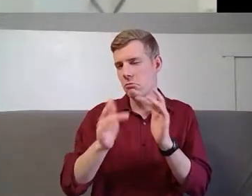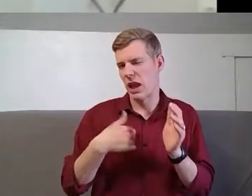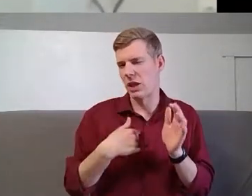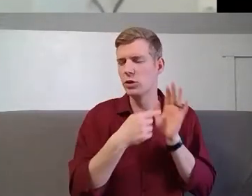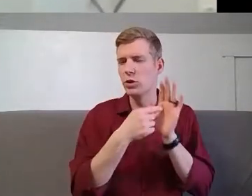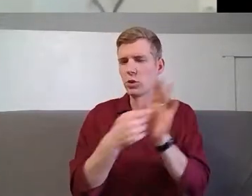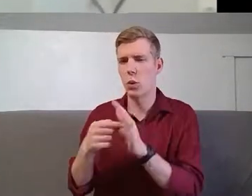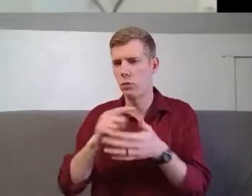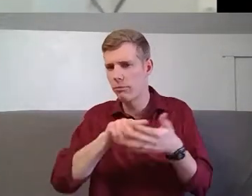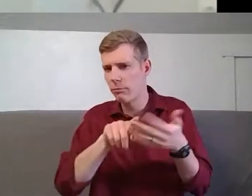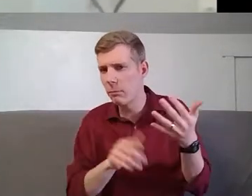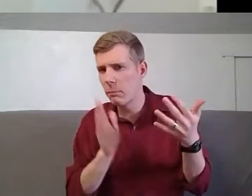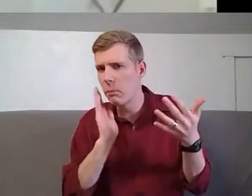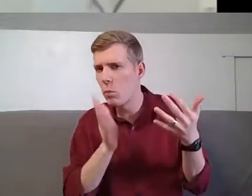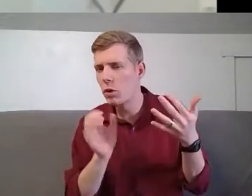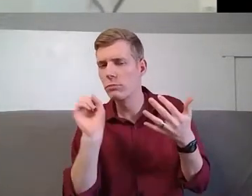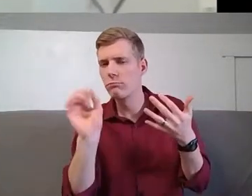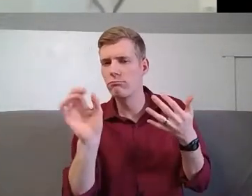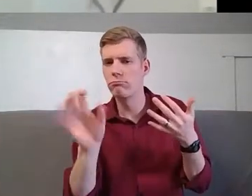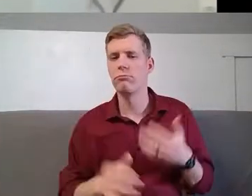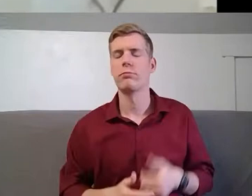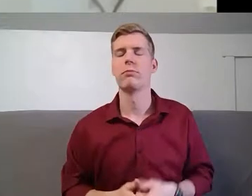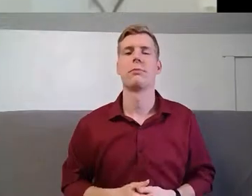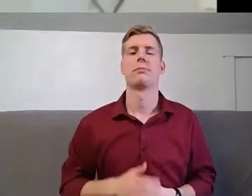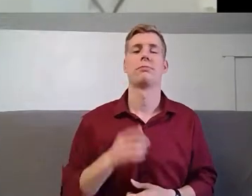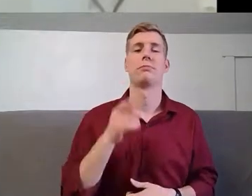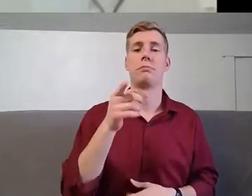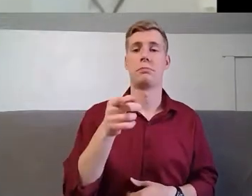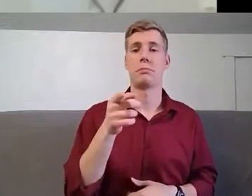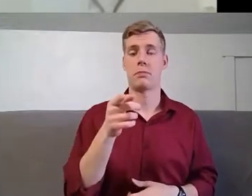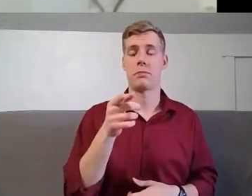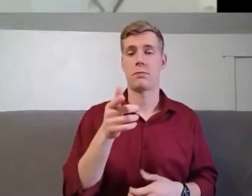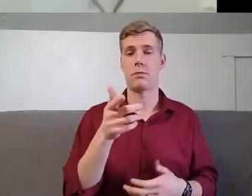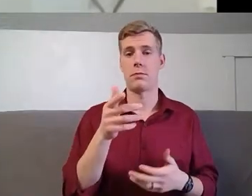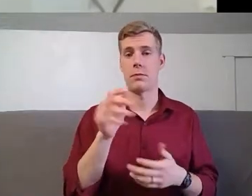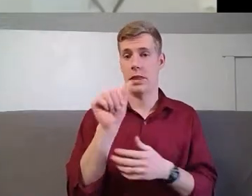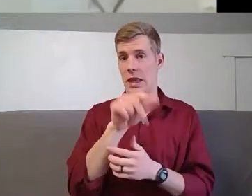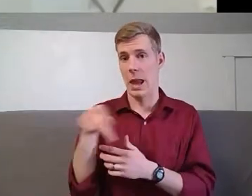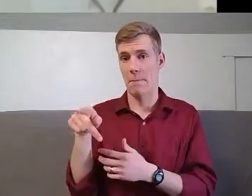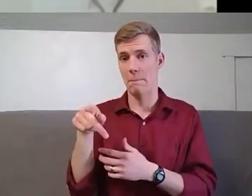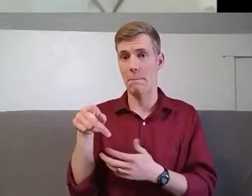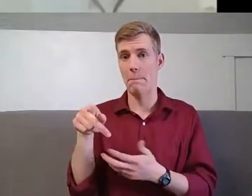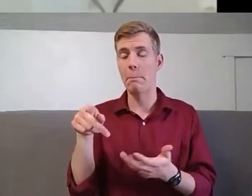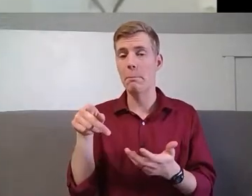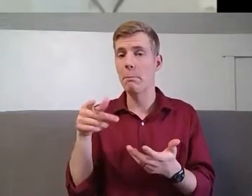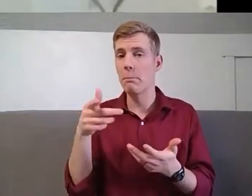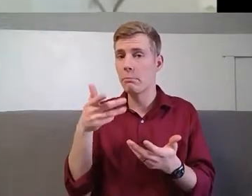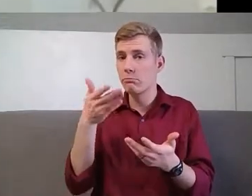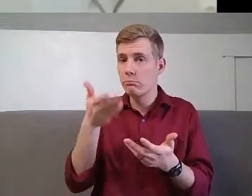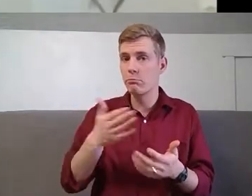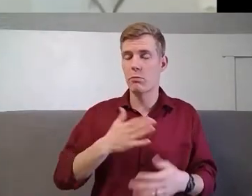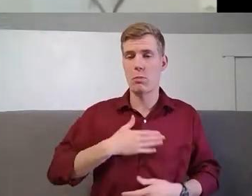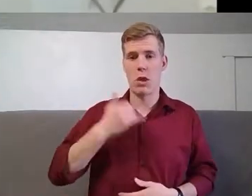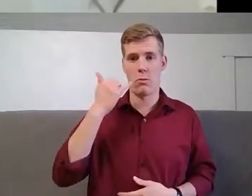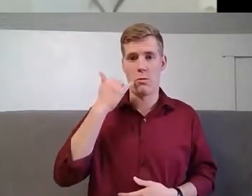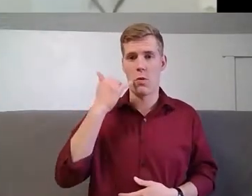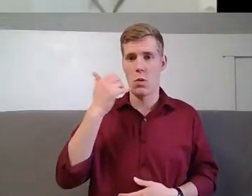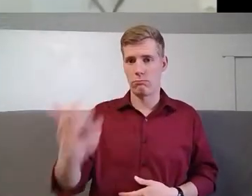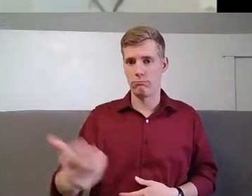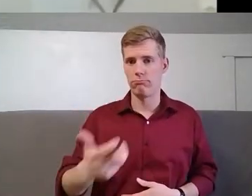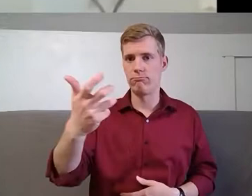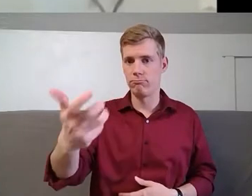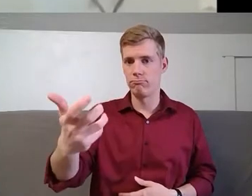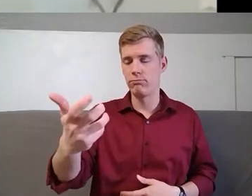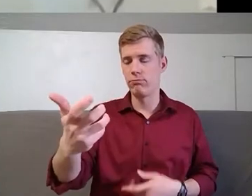you really quick. So I'm going to share my screen. This app is actually on my phone,